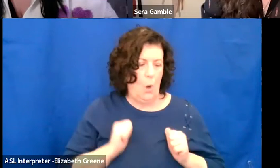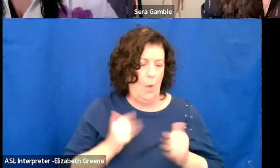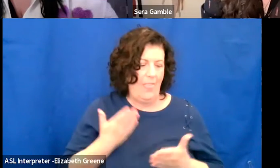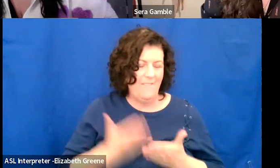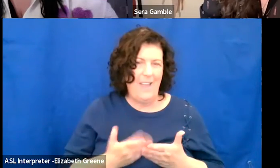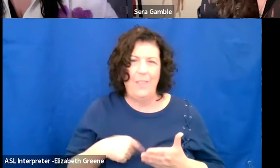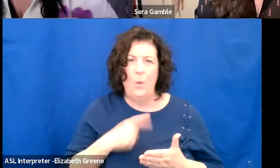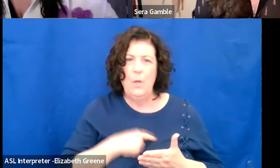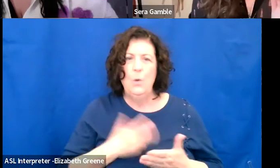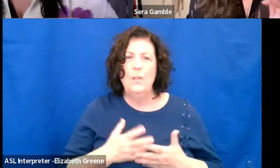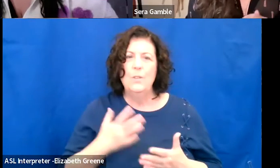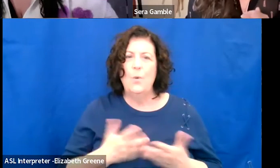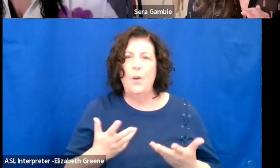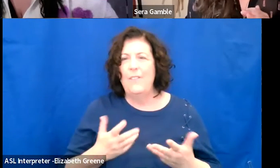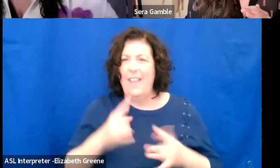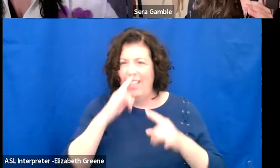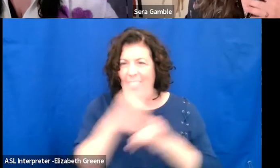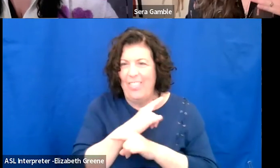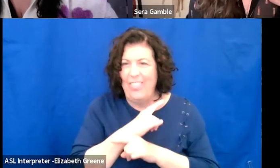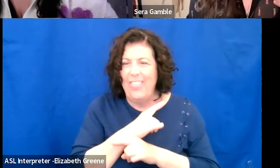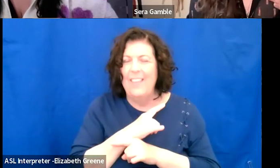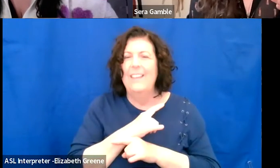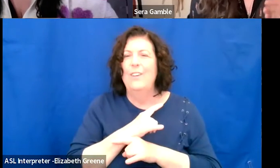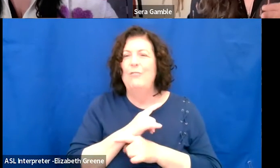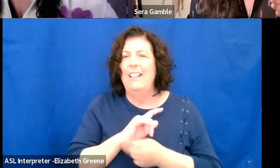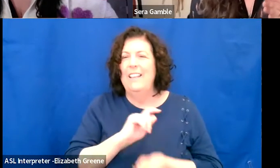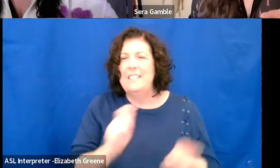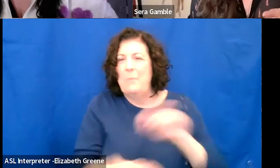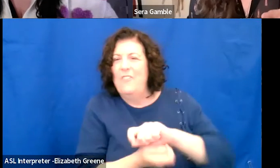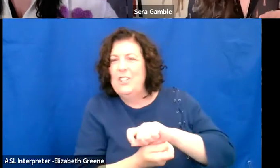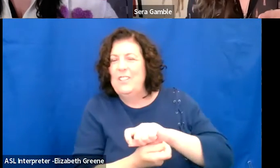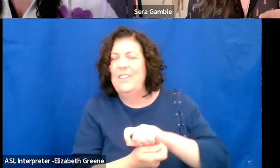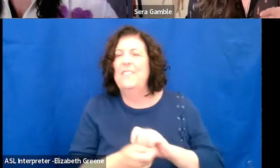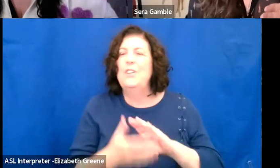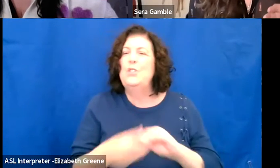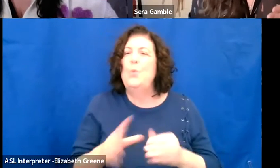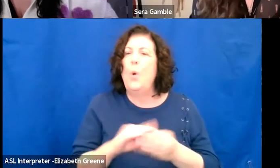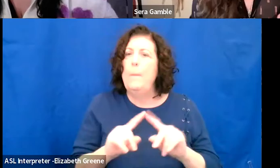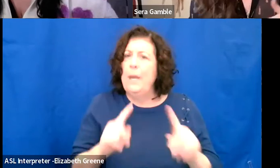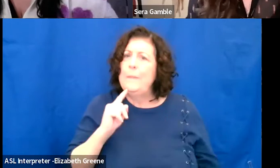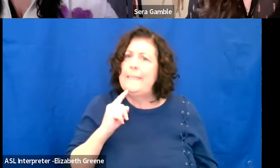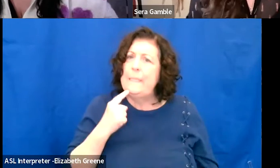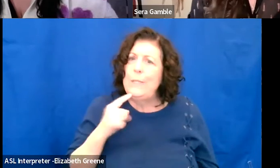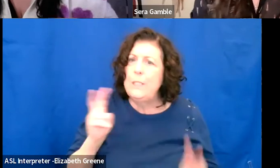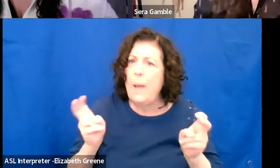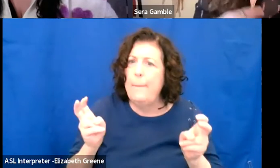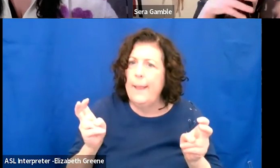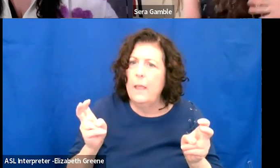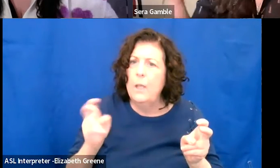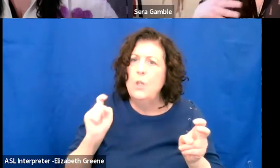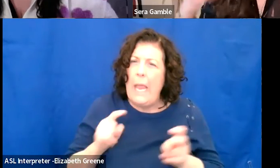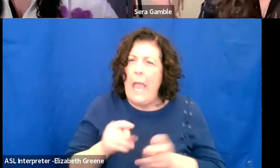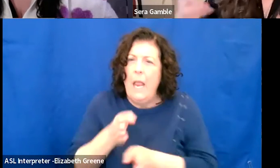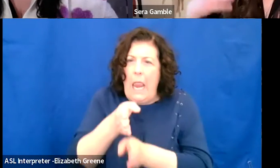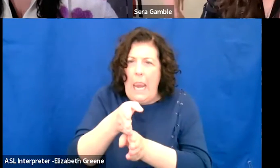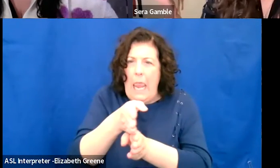cheeky subversive story about something that's actually very serious. So we had to ride that line where in a way it's like the murder and